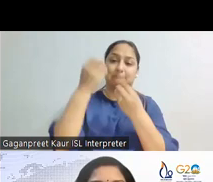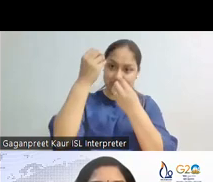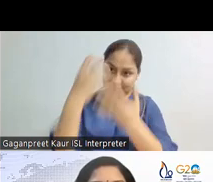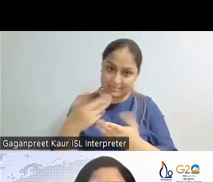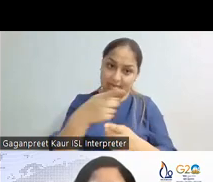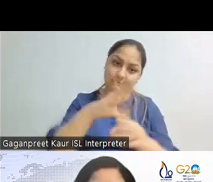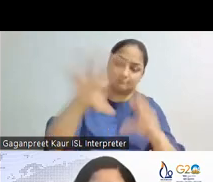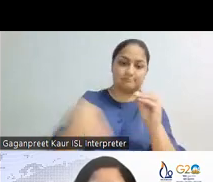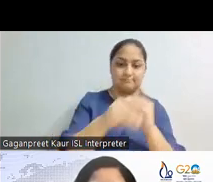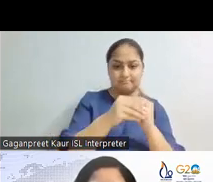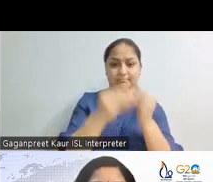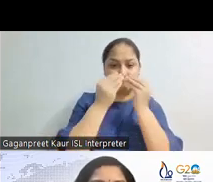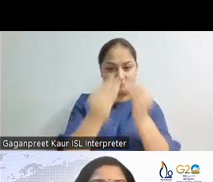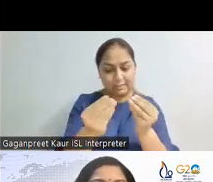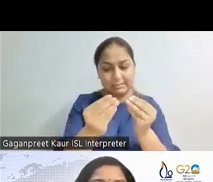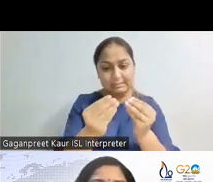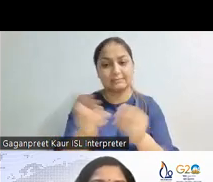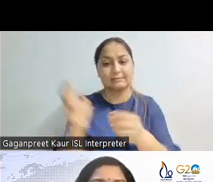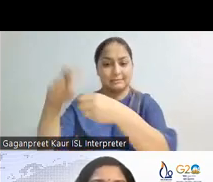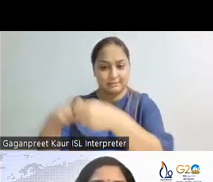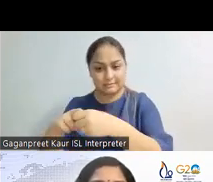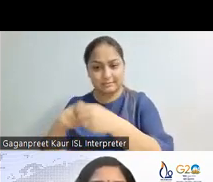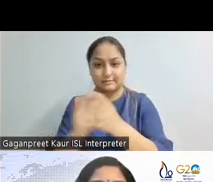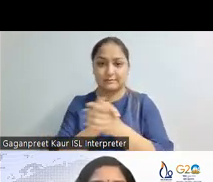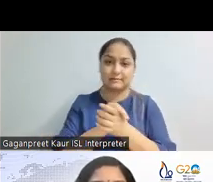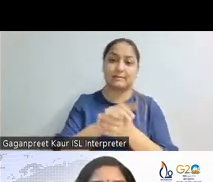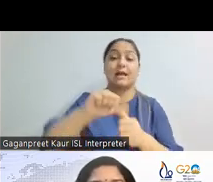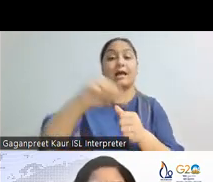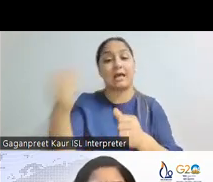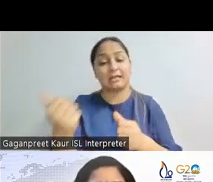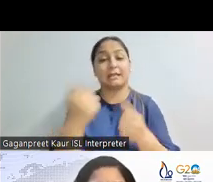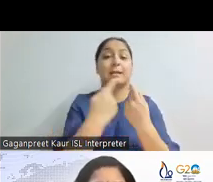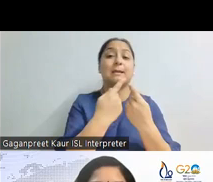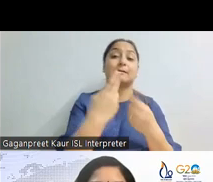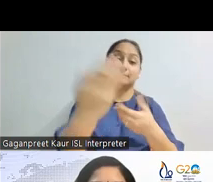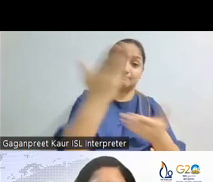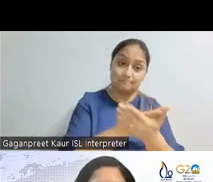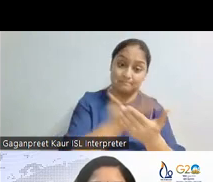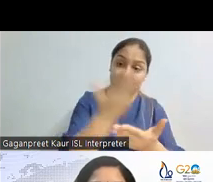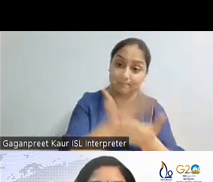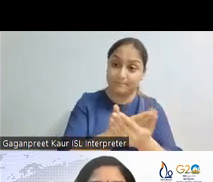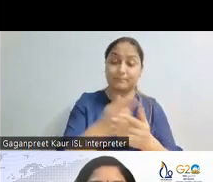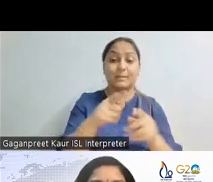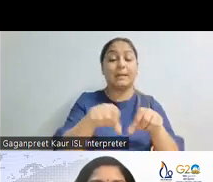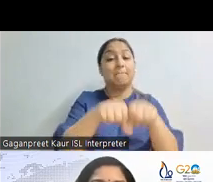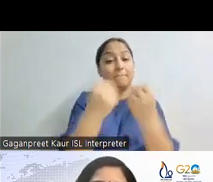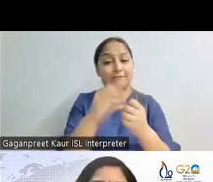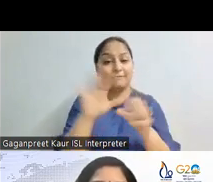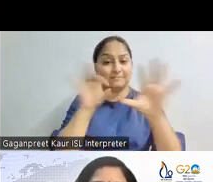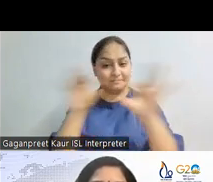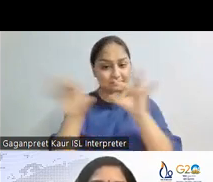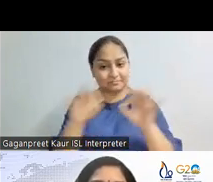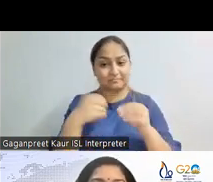So kindly move to the rooms. We thank some of the participants who have indicated the preferred breakout rooms. I